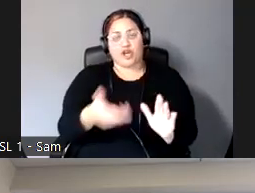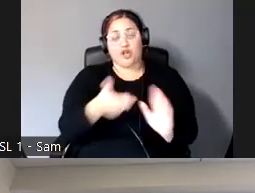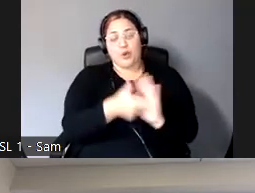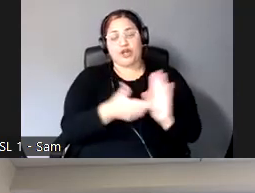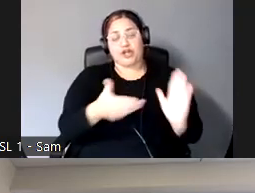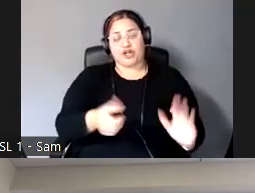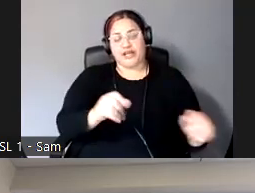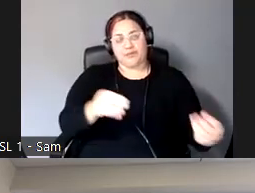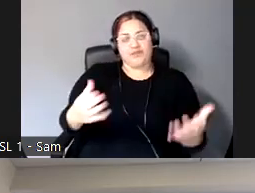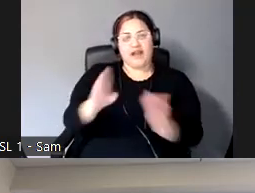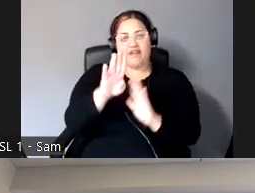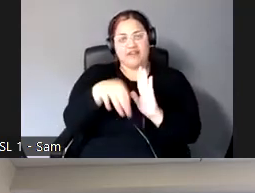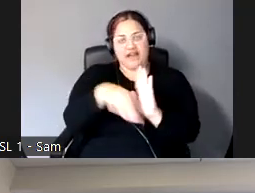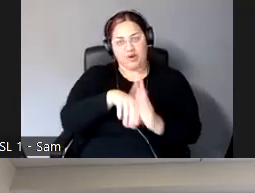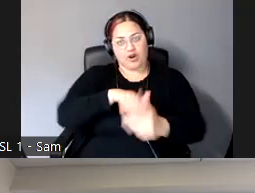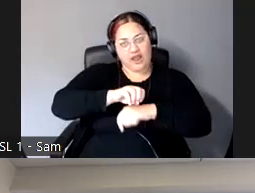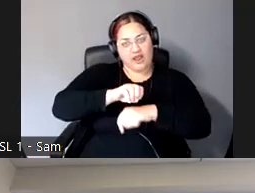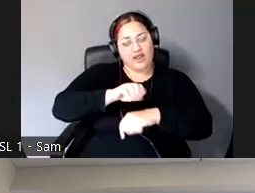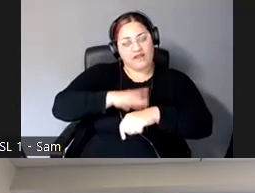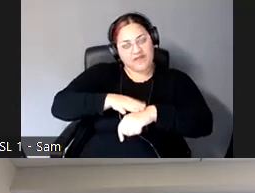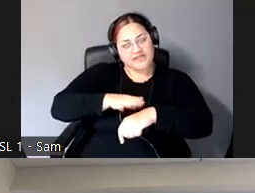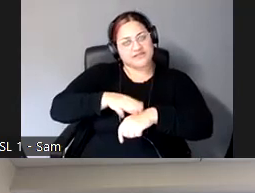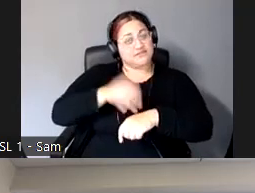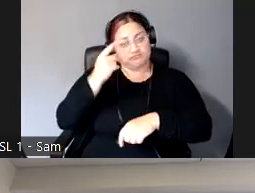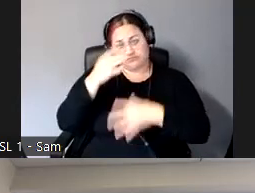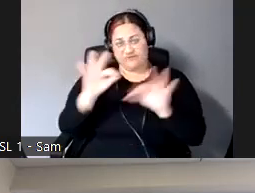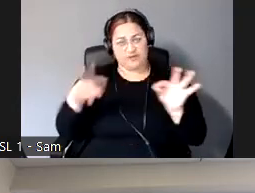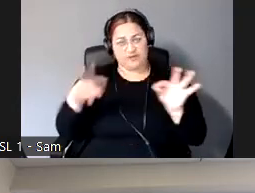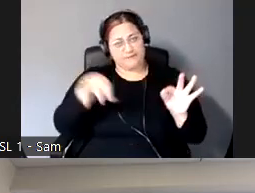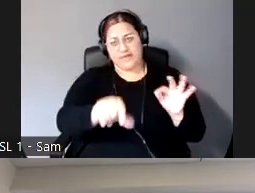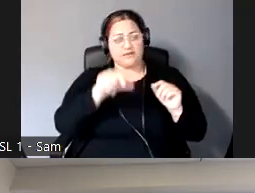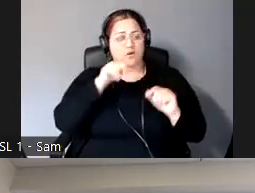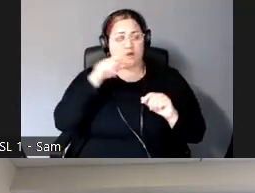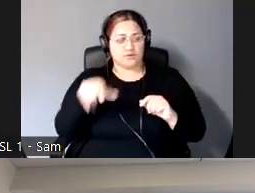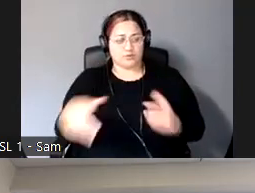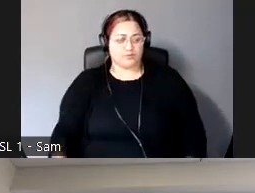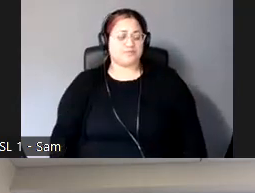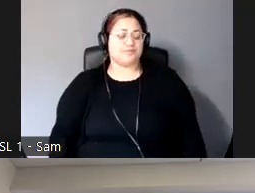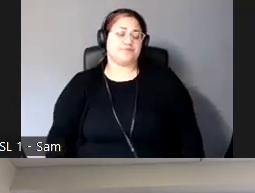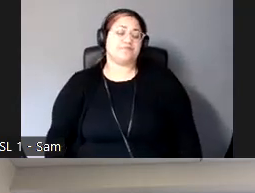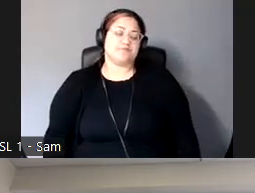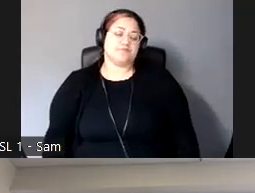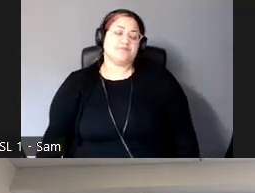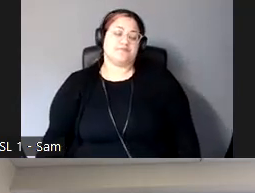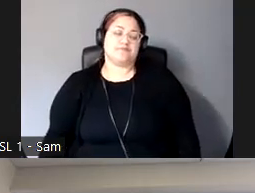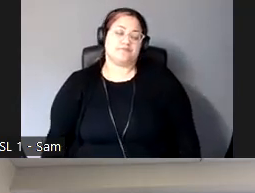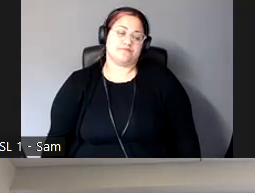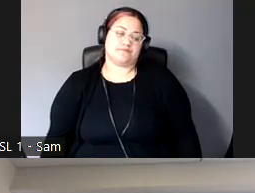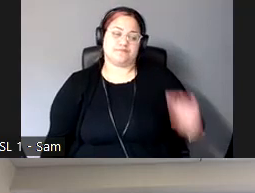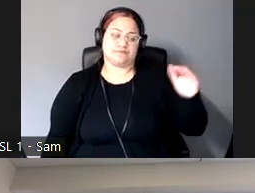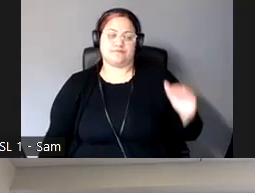advice in the area of law that you require. There's a similar South Asian legal clinic that provides assistance for